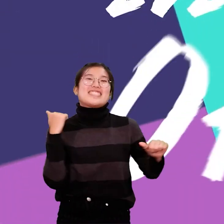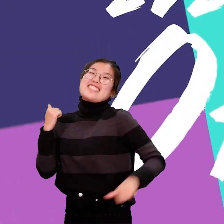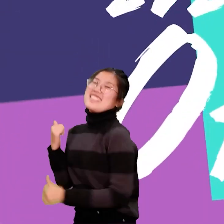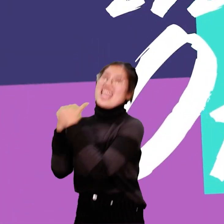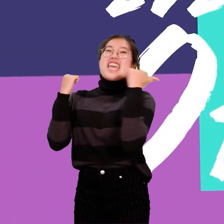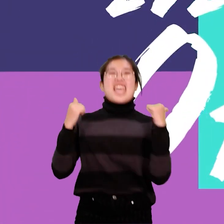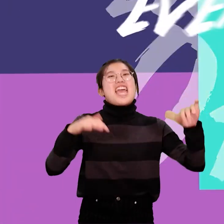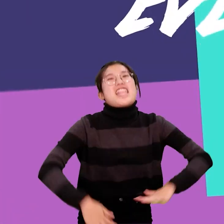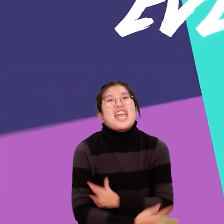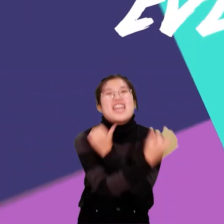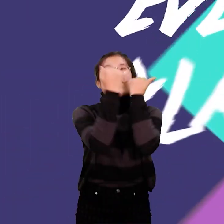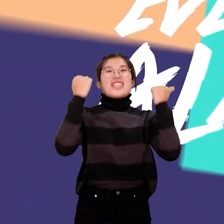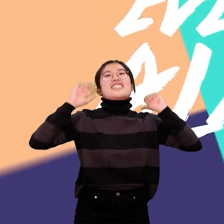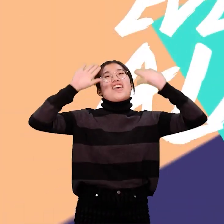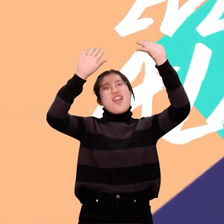Everything's okay.